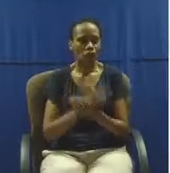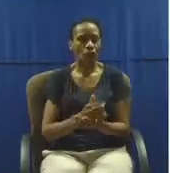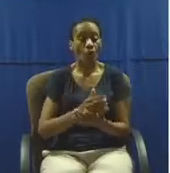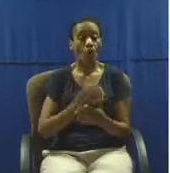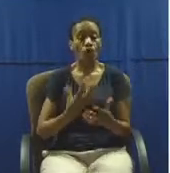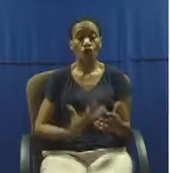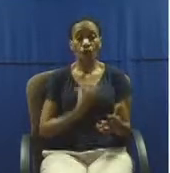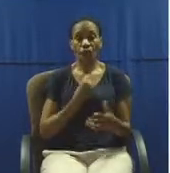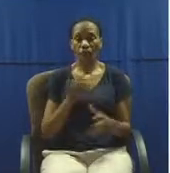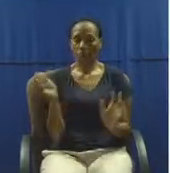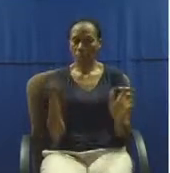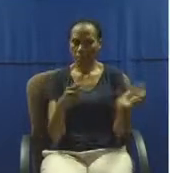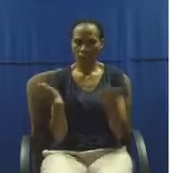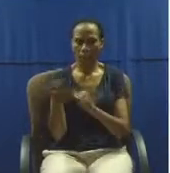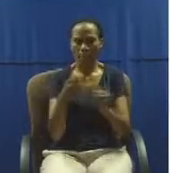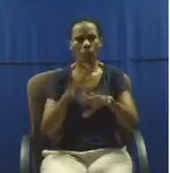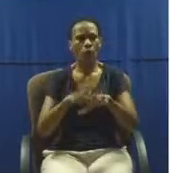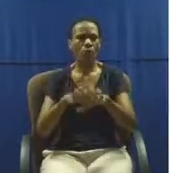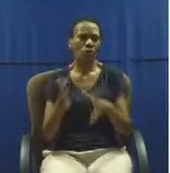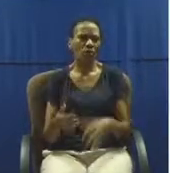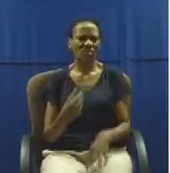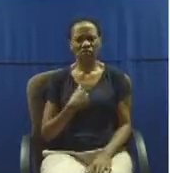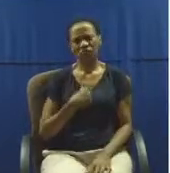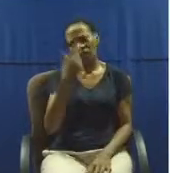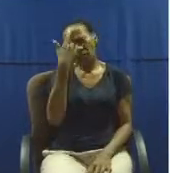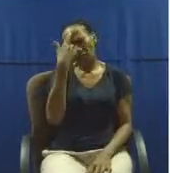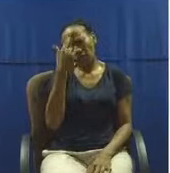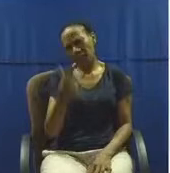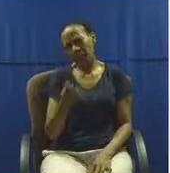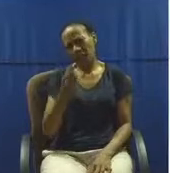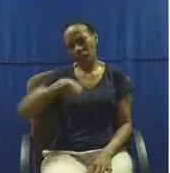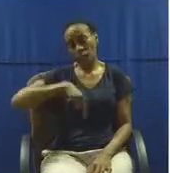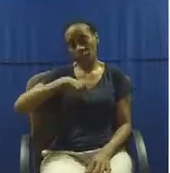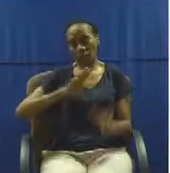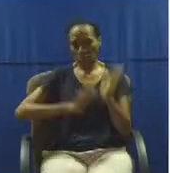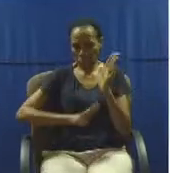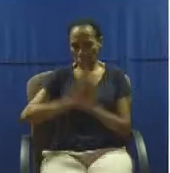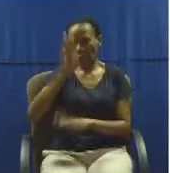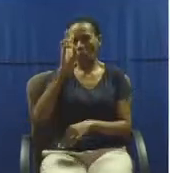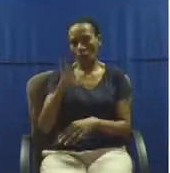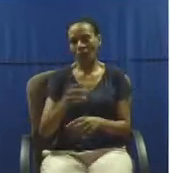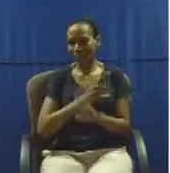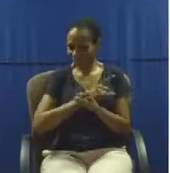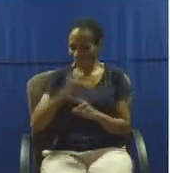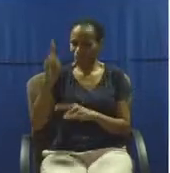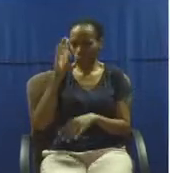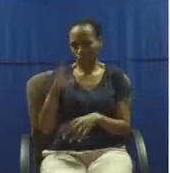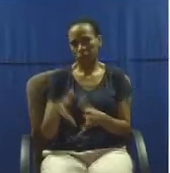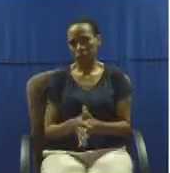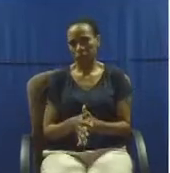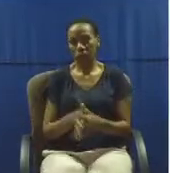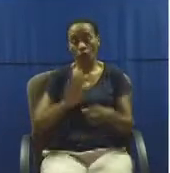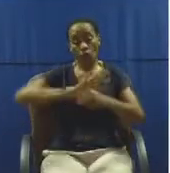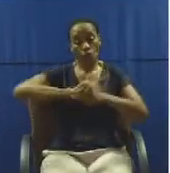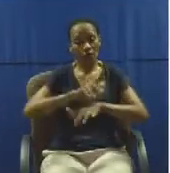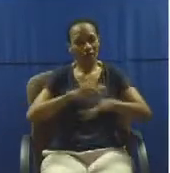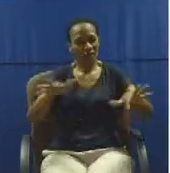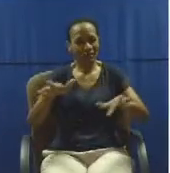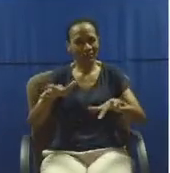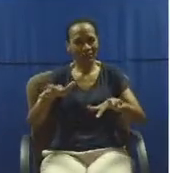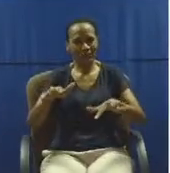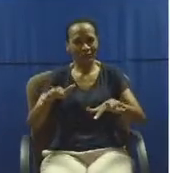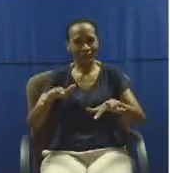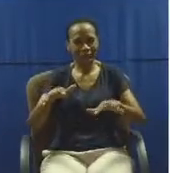of work. And I believe that, yes, we will succeed. COVID-19 did not serve us well. It